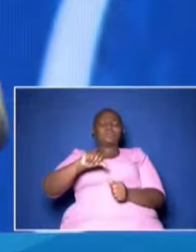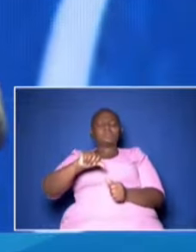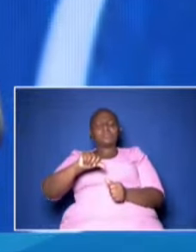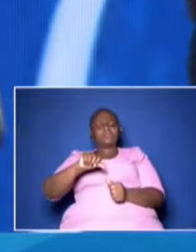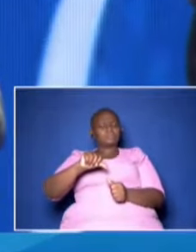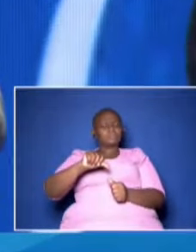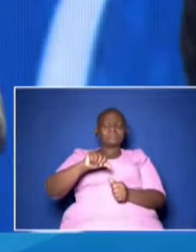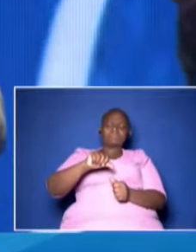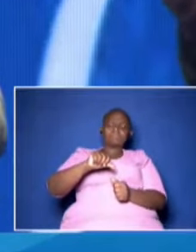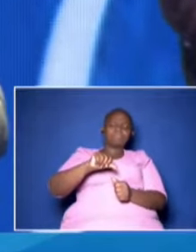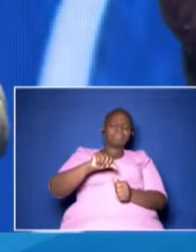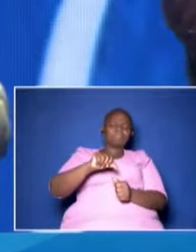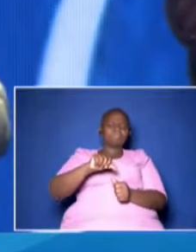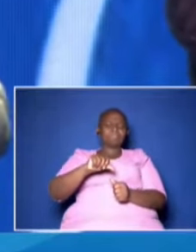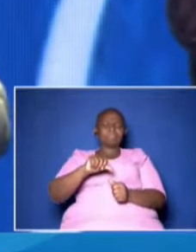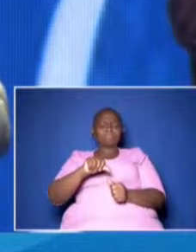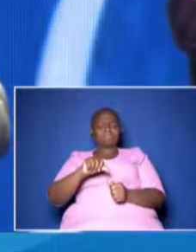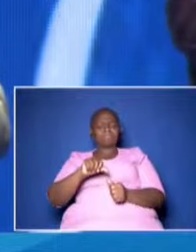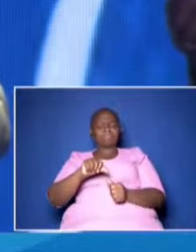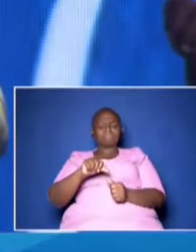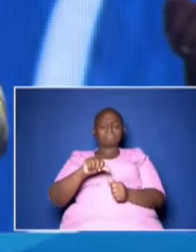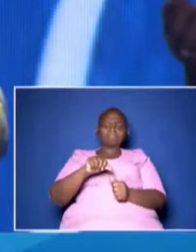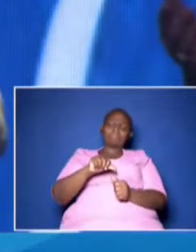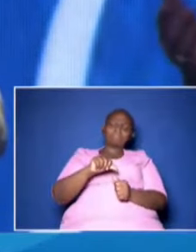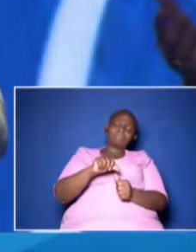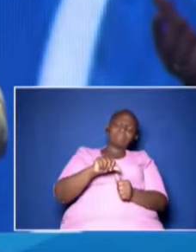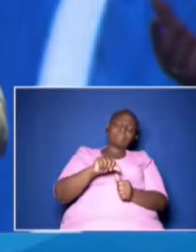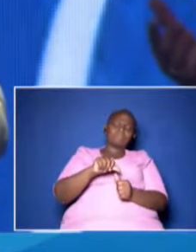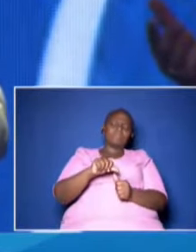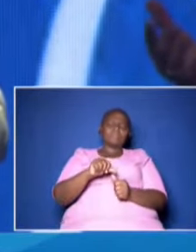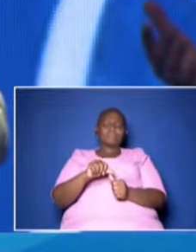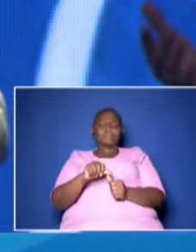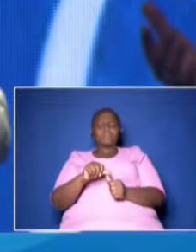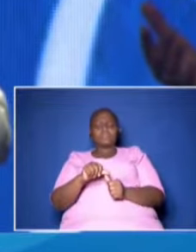about your name